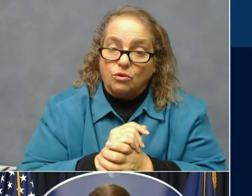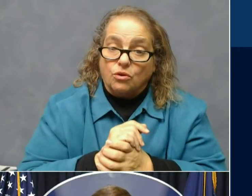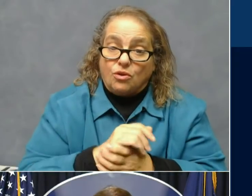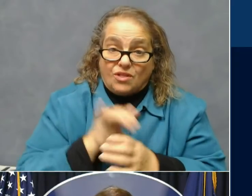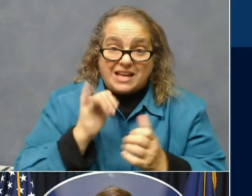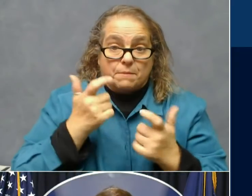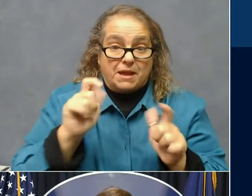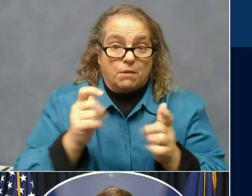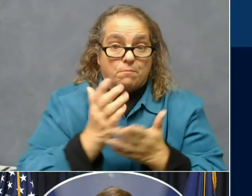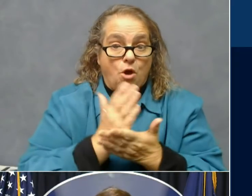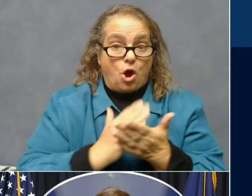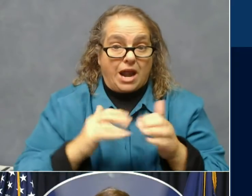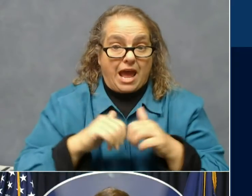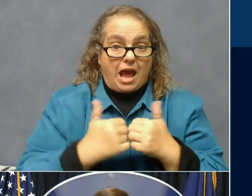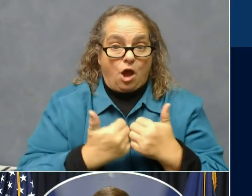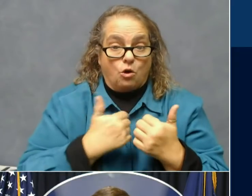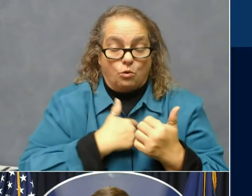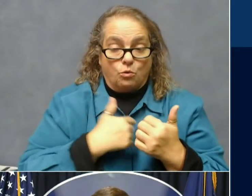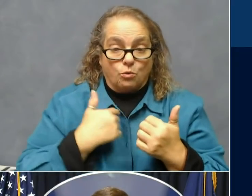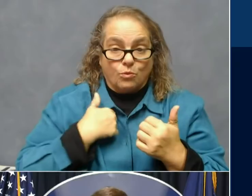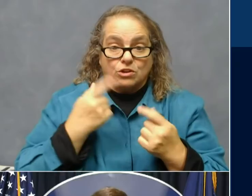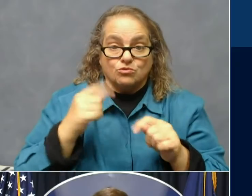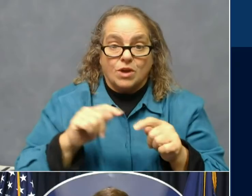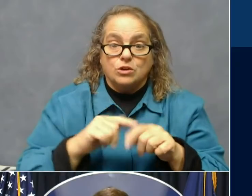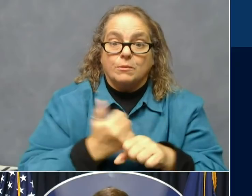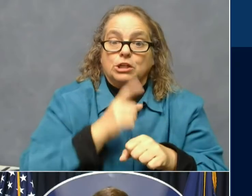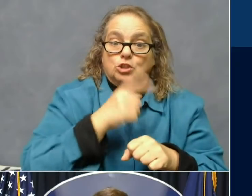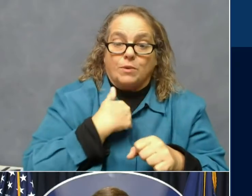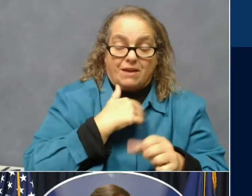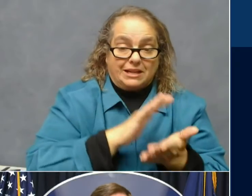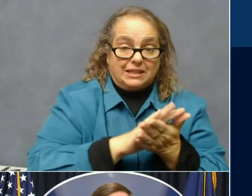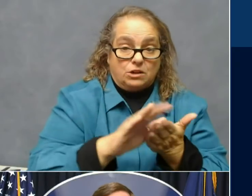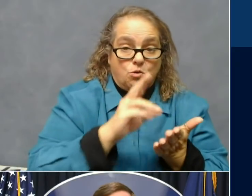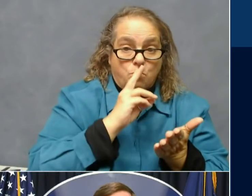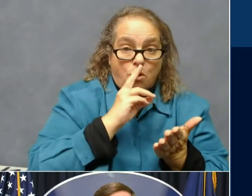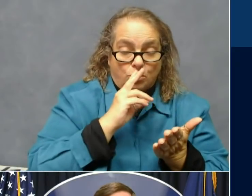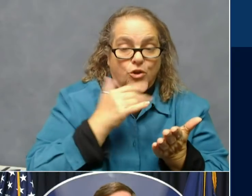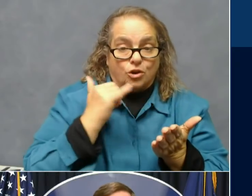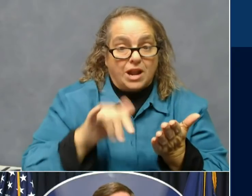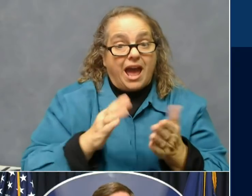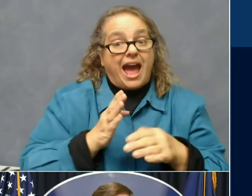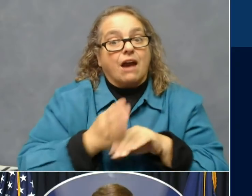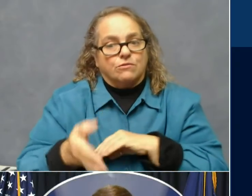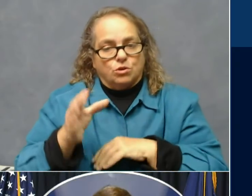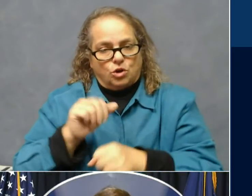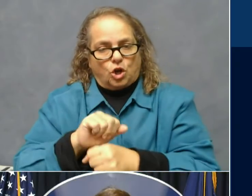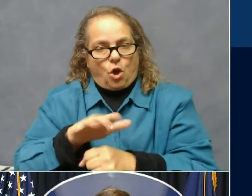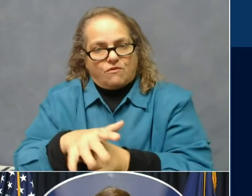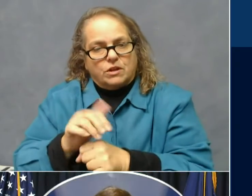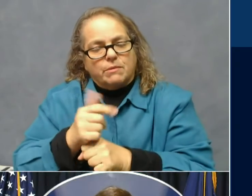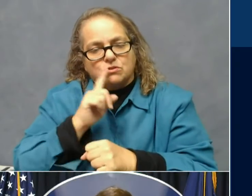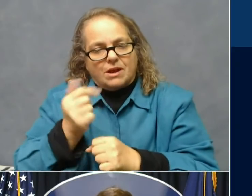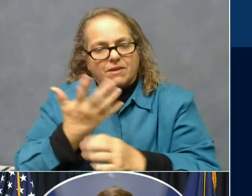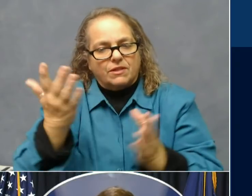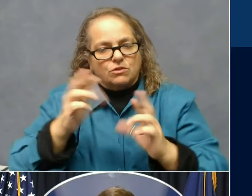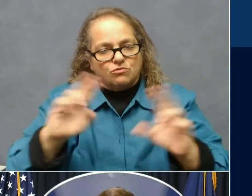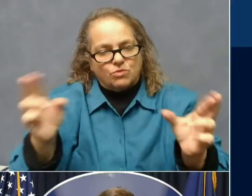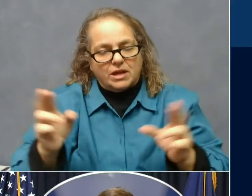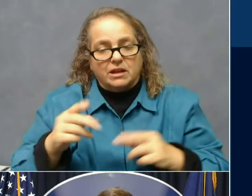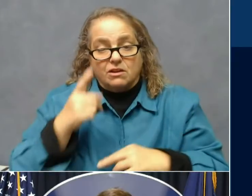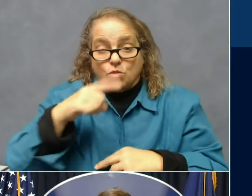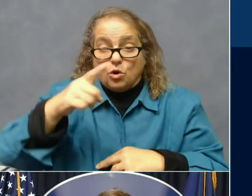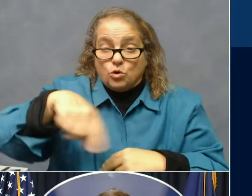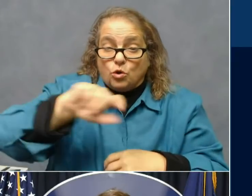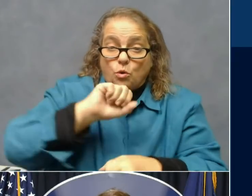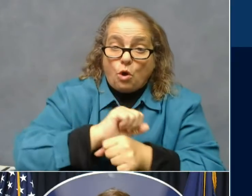our future post-COVID. So congratulations to Middlesboro on the award, and thank you to everybody who worked on it and made it possible. Because